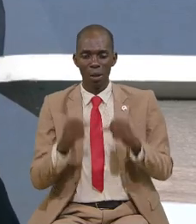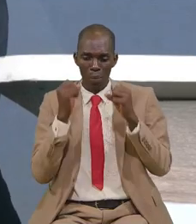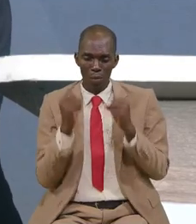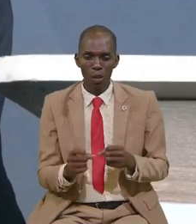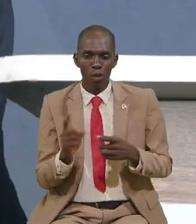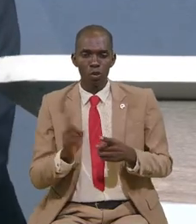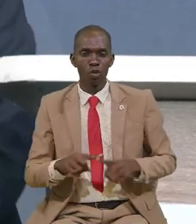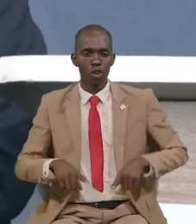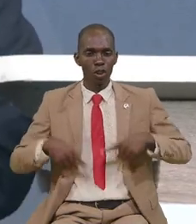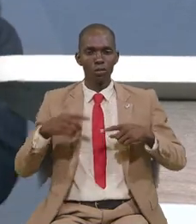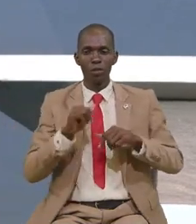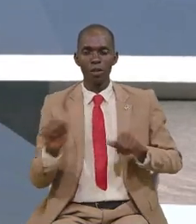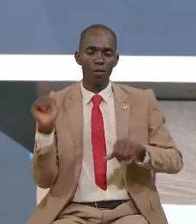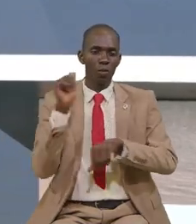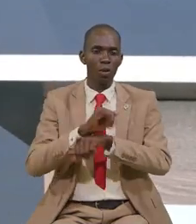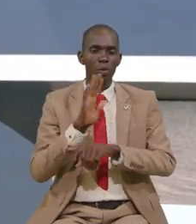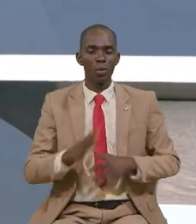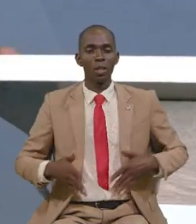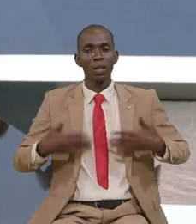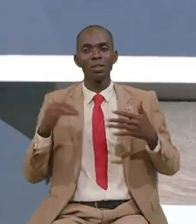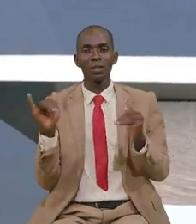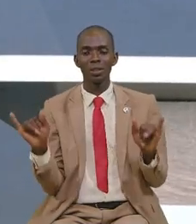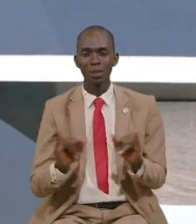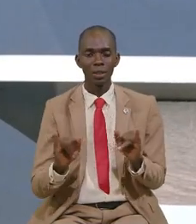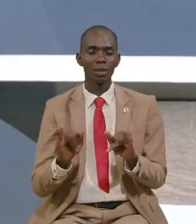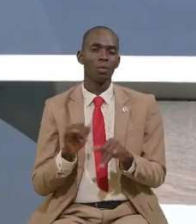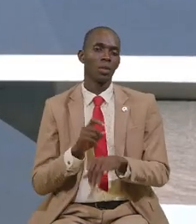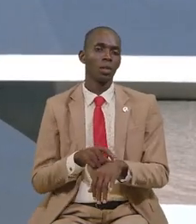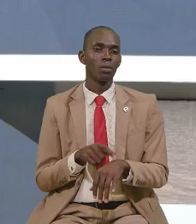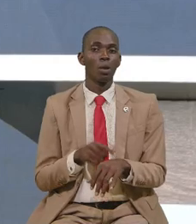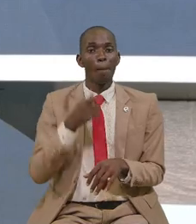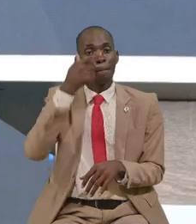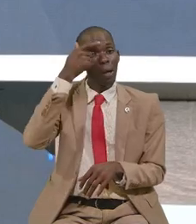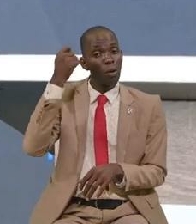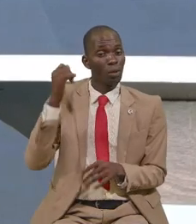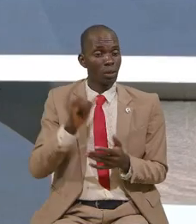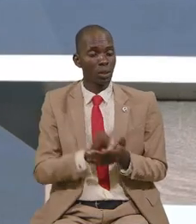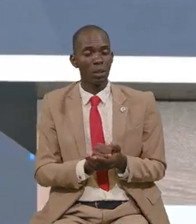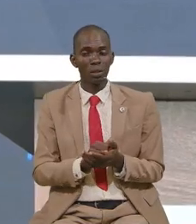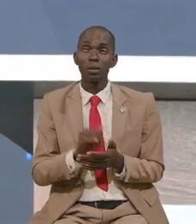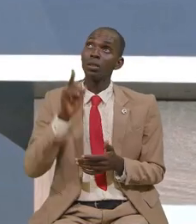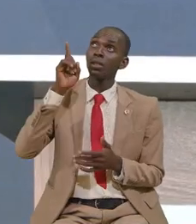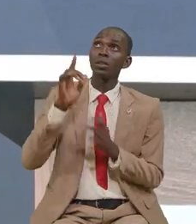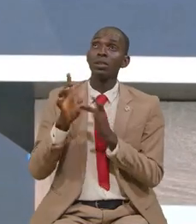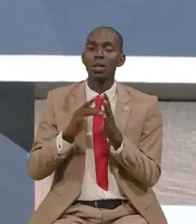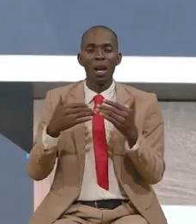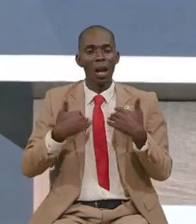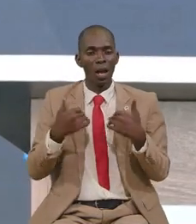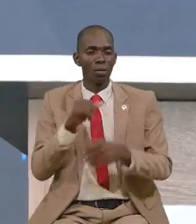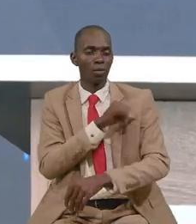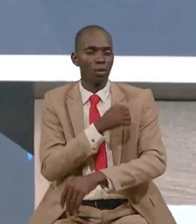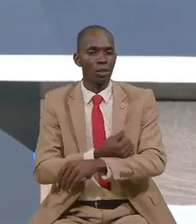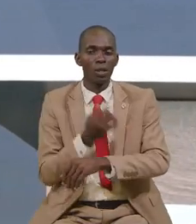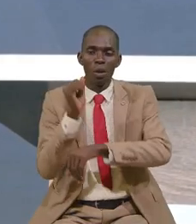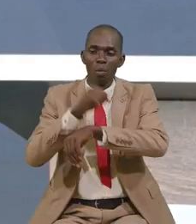overcoming life that self same hour. Because he has authority, prevailing